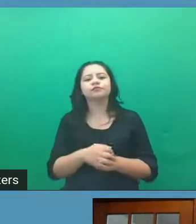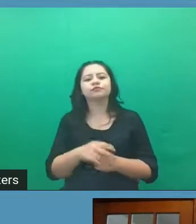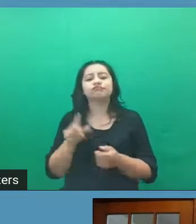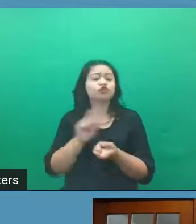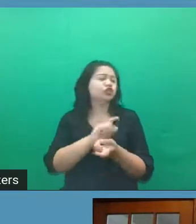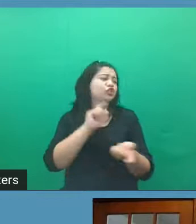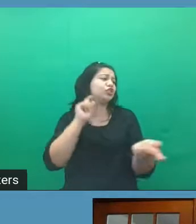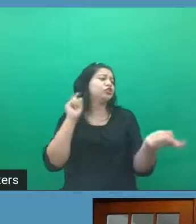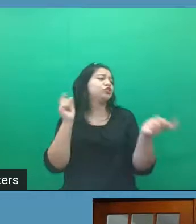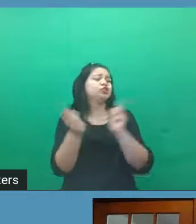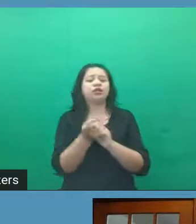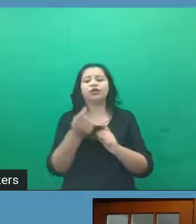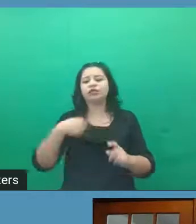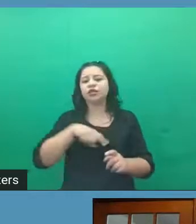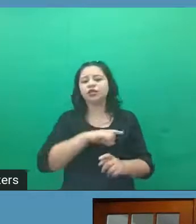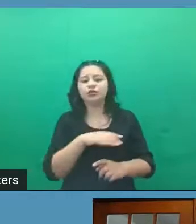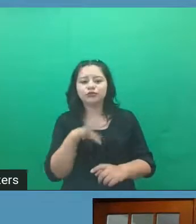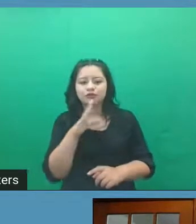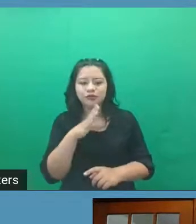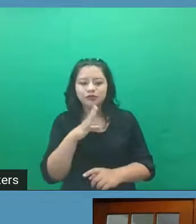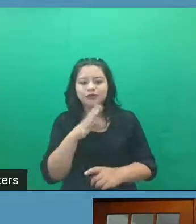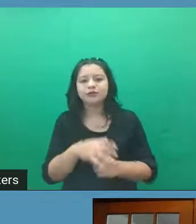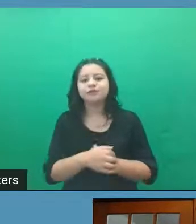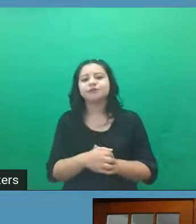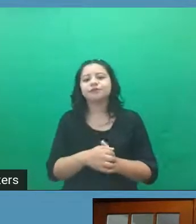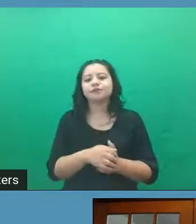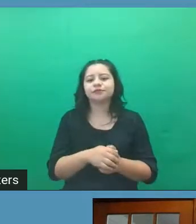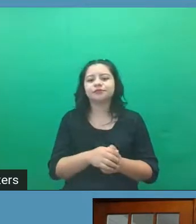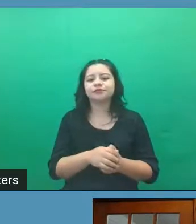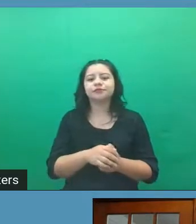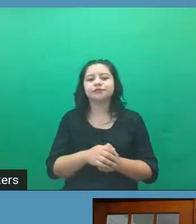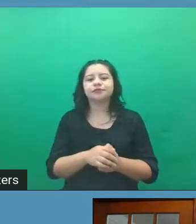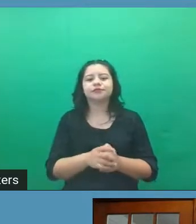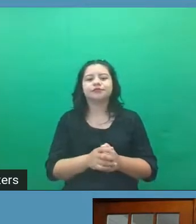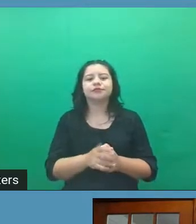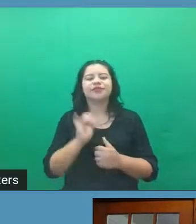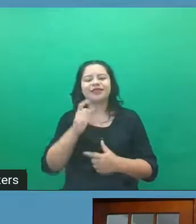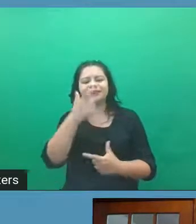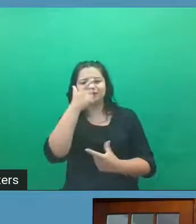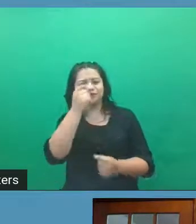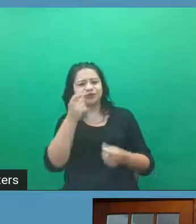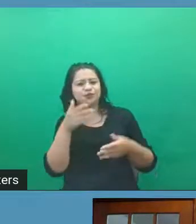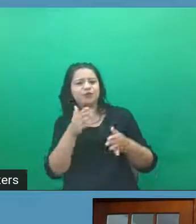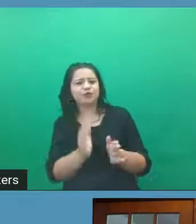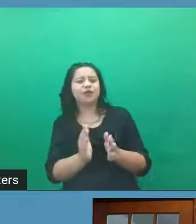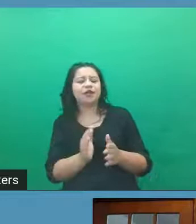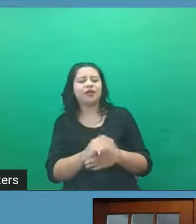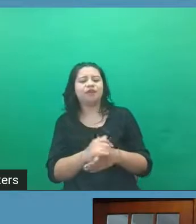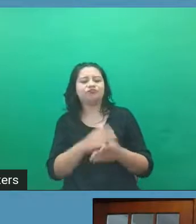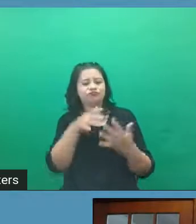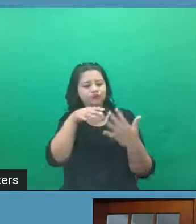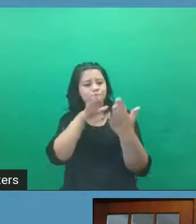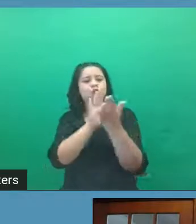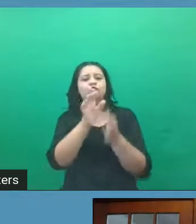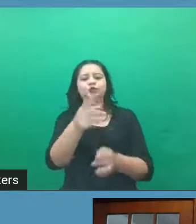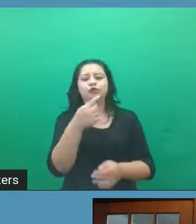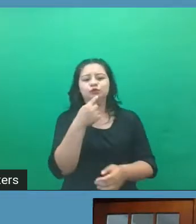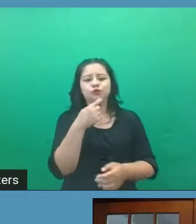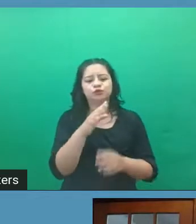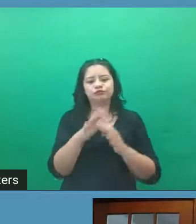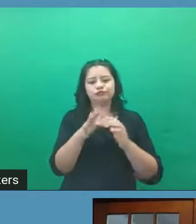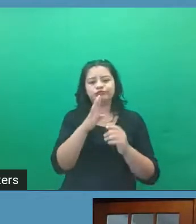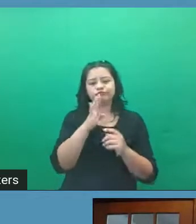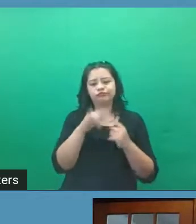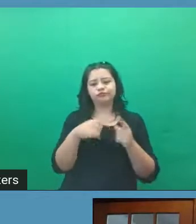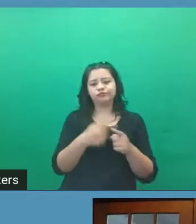TAM talks, is what we had called them in the past. And that is an interesting way of approaching what you're talking about. And what we did